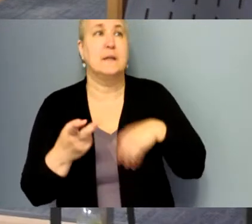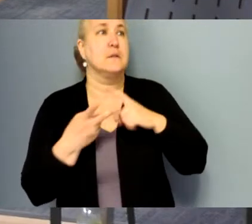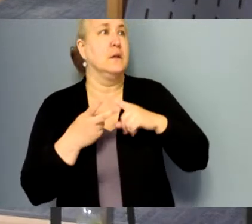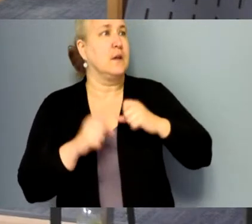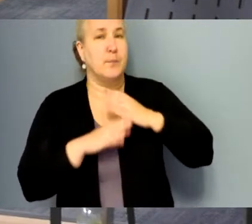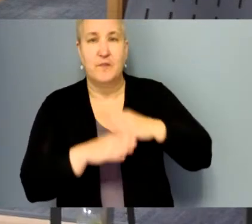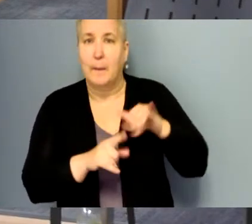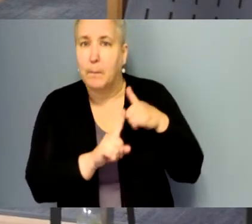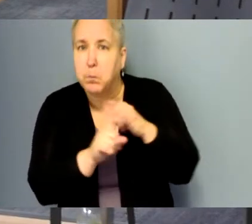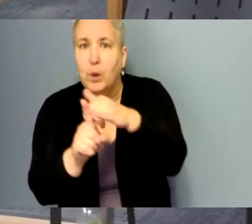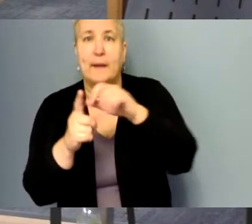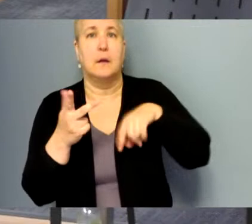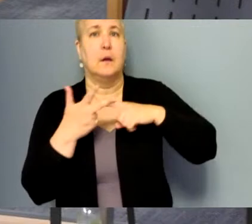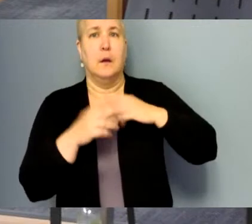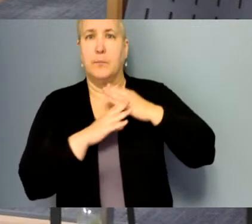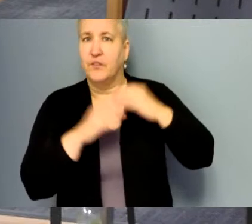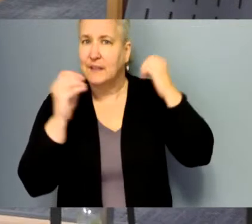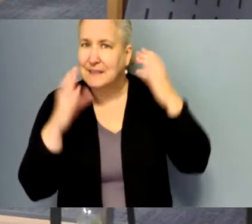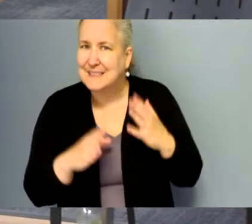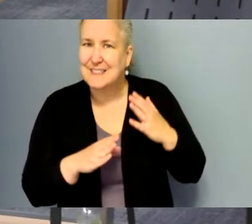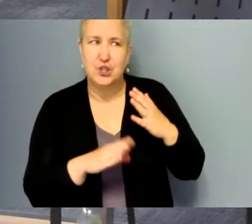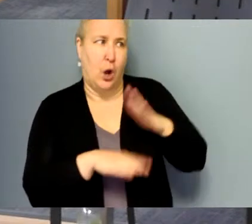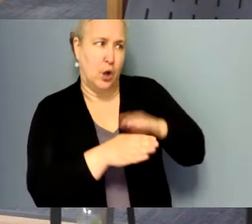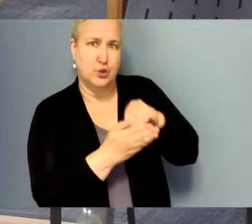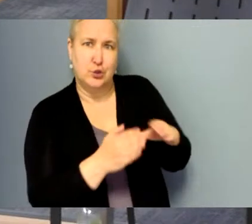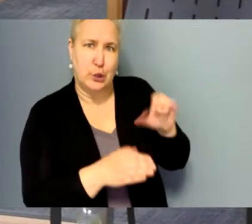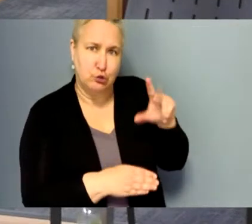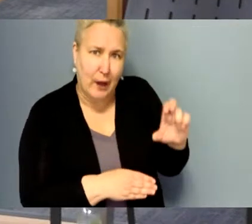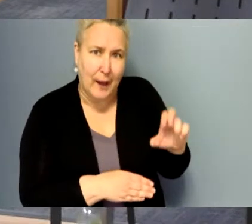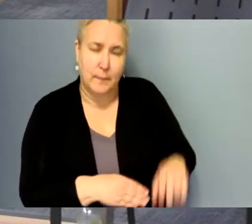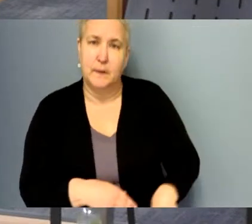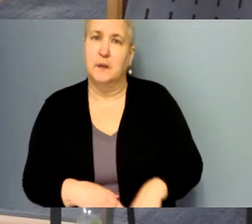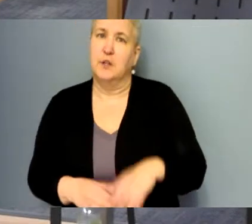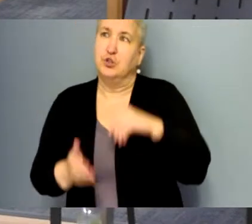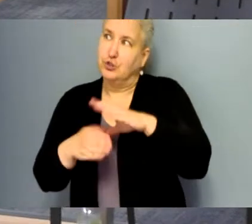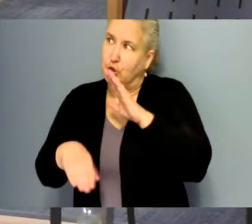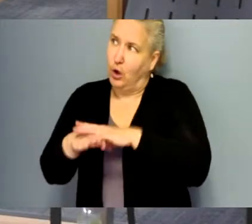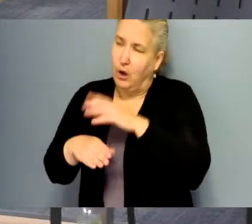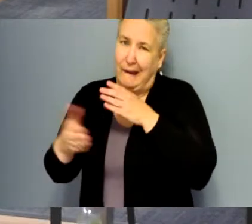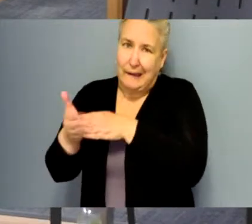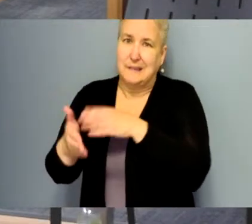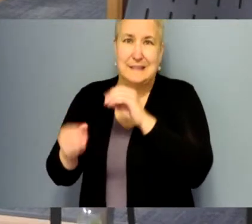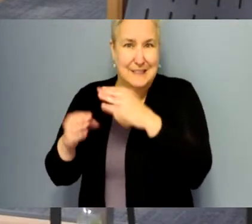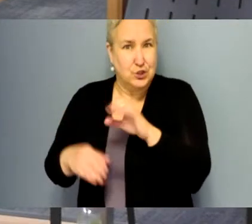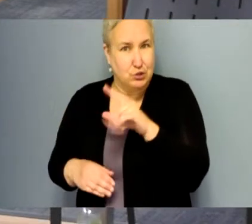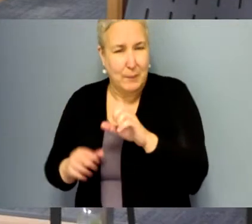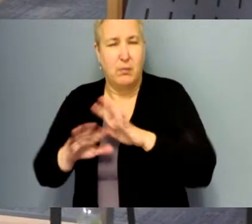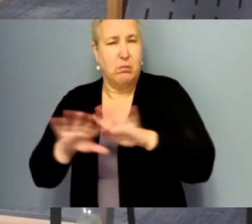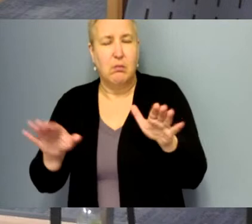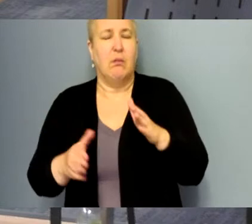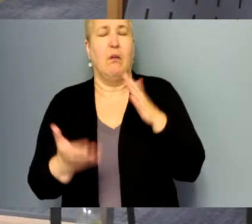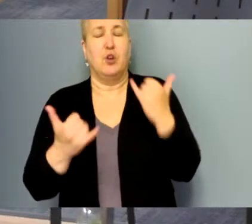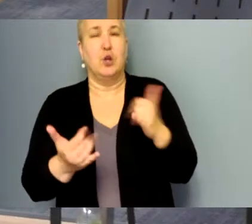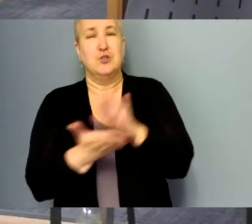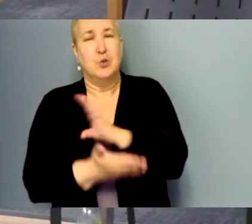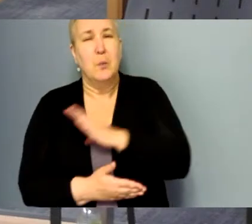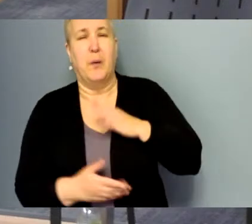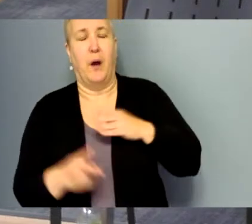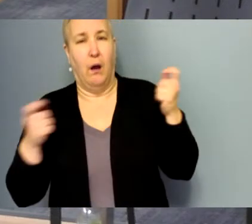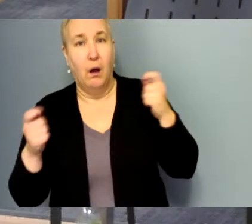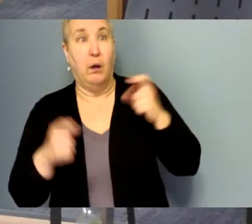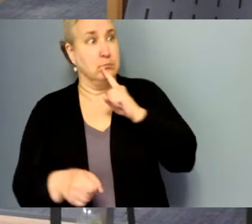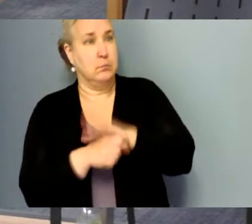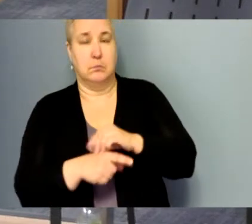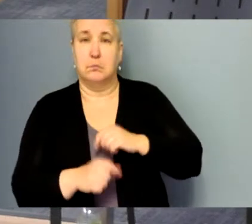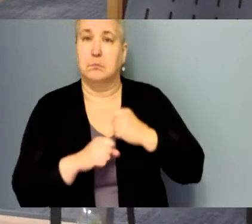prevent bullying, it can prevent teacher-on-student crime and crime on student-on-teacher. Our current school board and administration is committed to